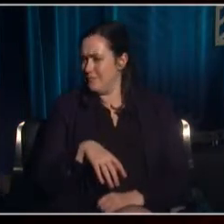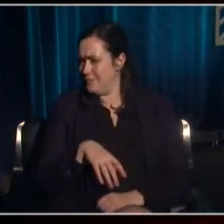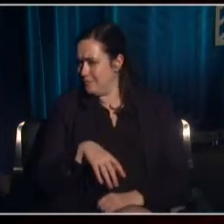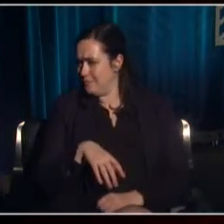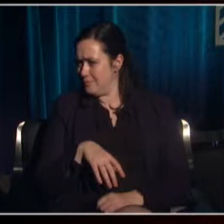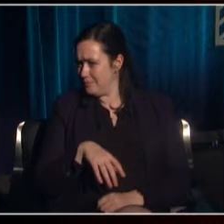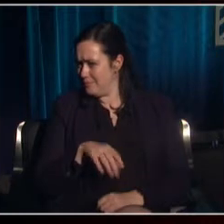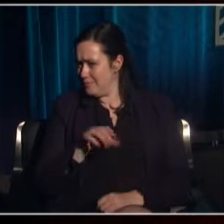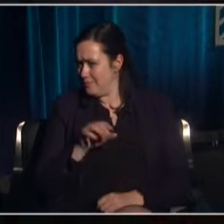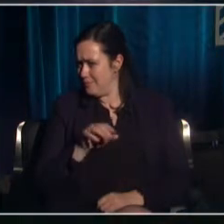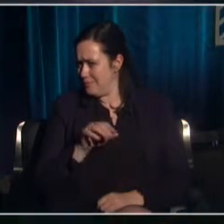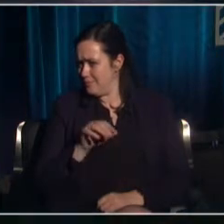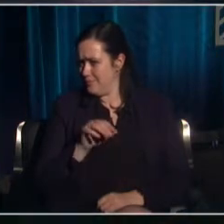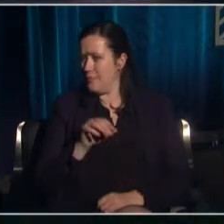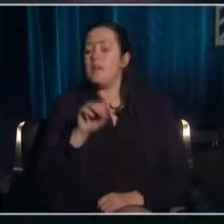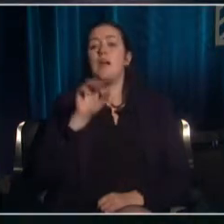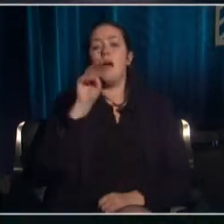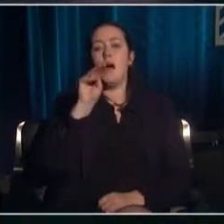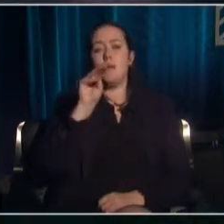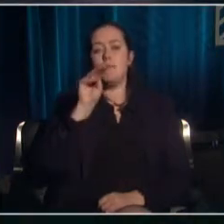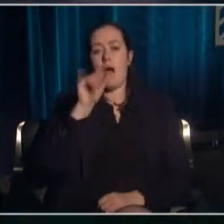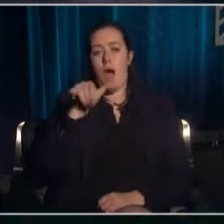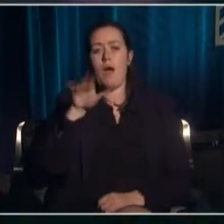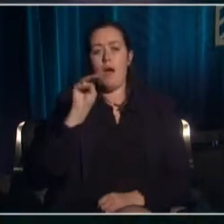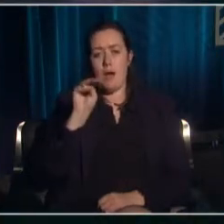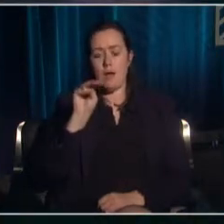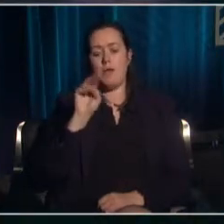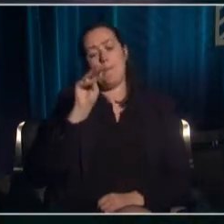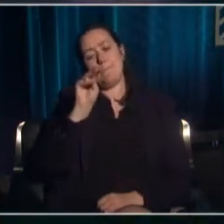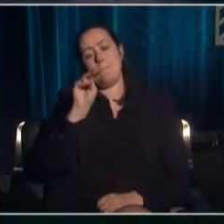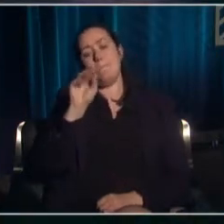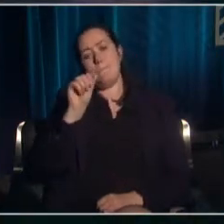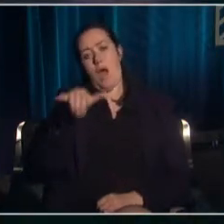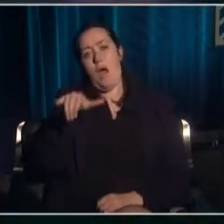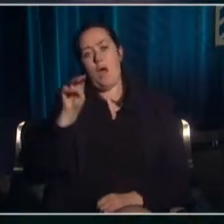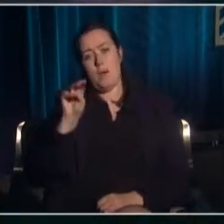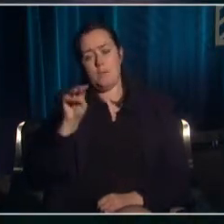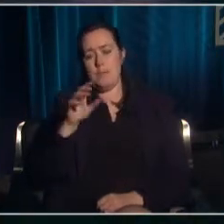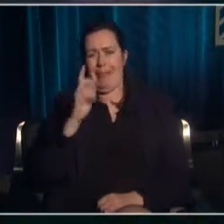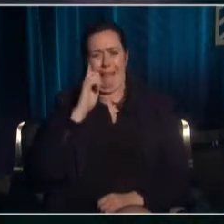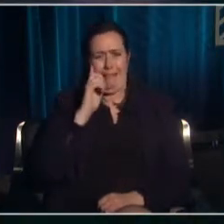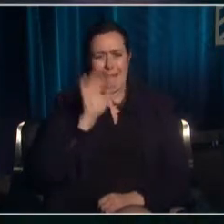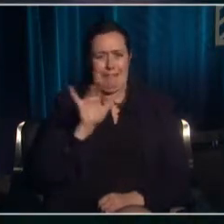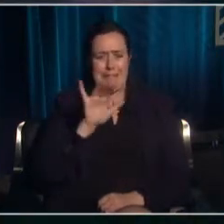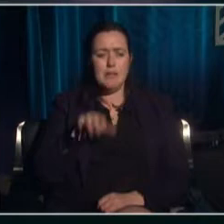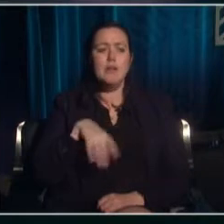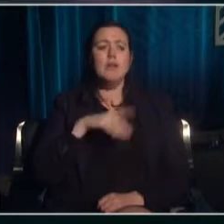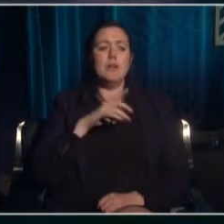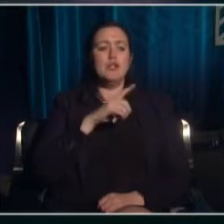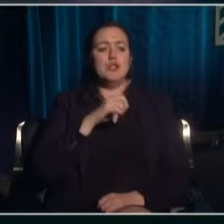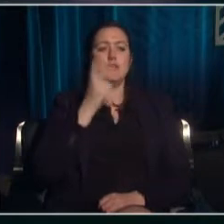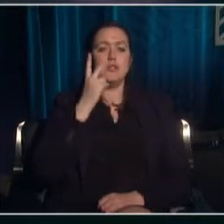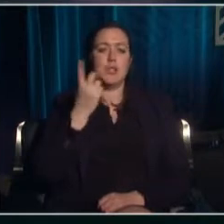in March, and she saw something happening back home in her native Afghanistan she didn't like. I'll let her tell you what happened next. Good afternoon,